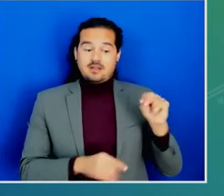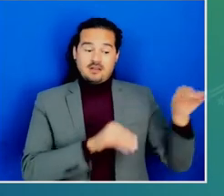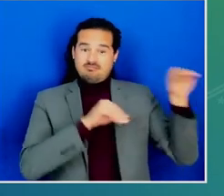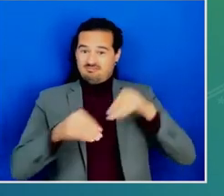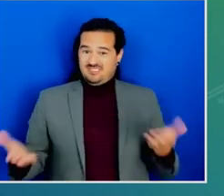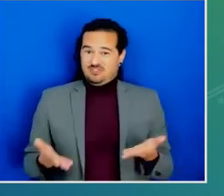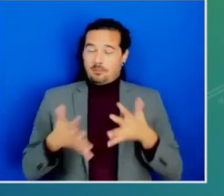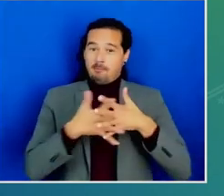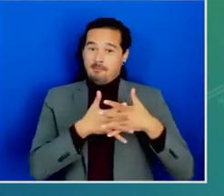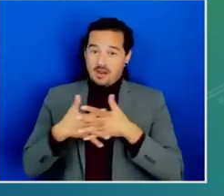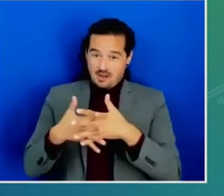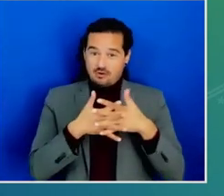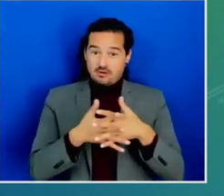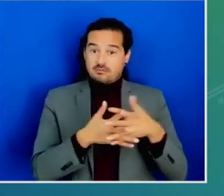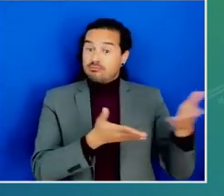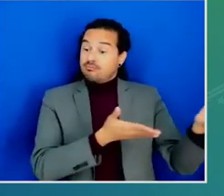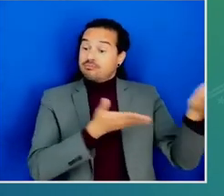suitcases of dreams.